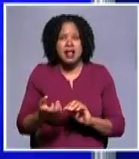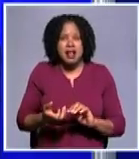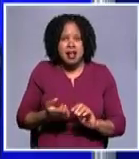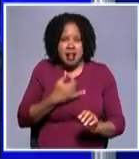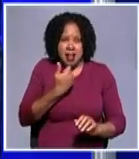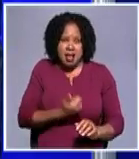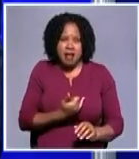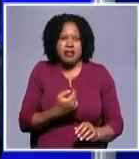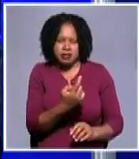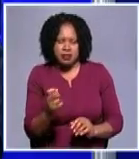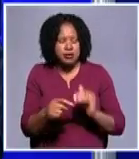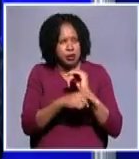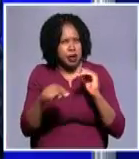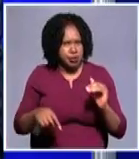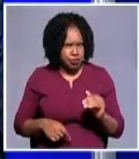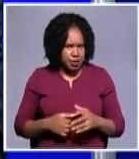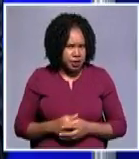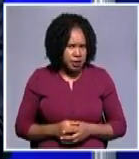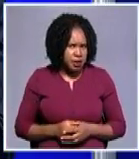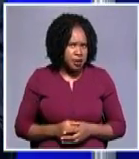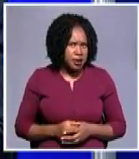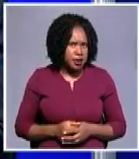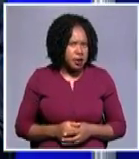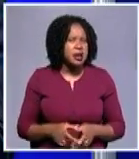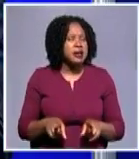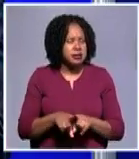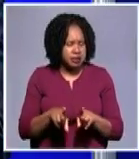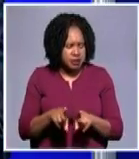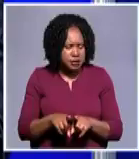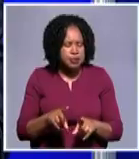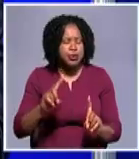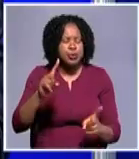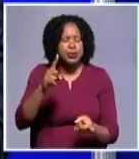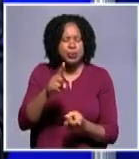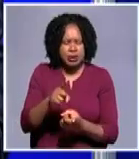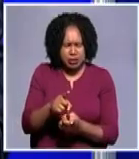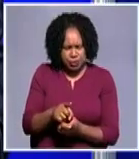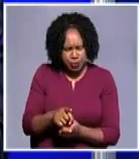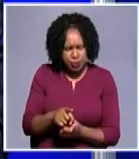every country, and also to reduce to